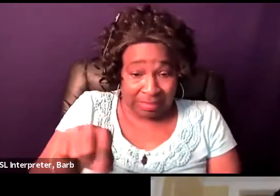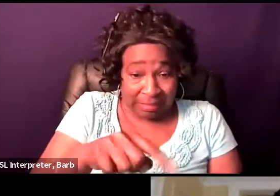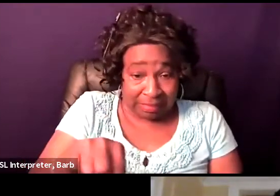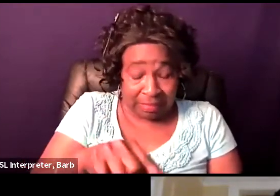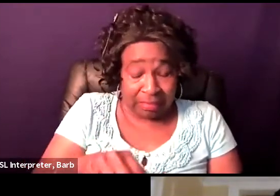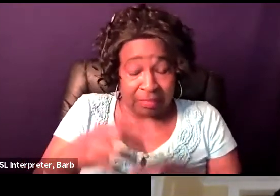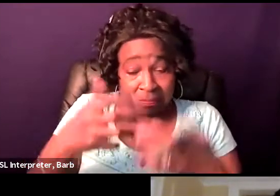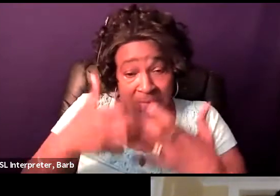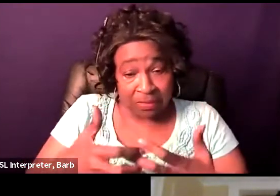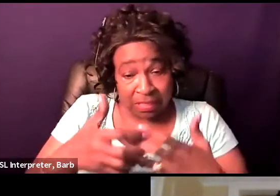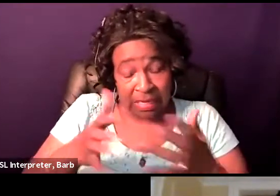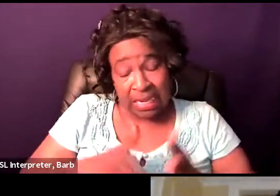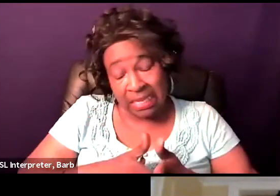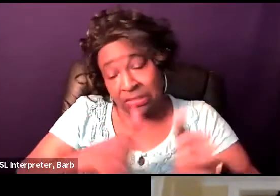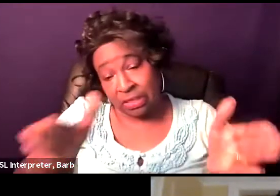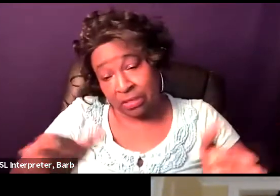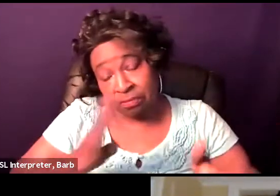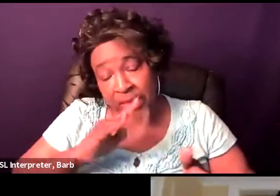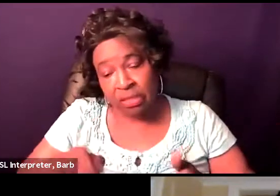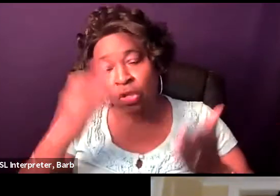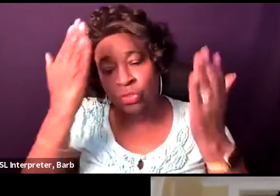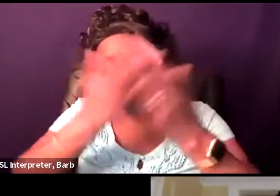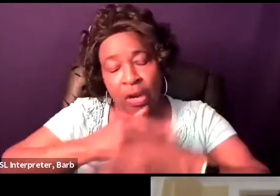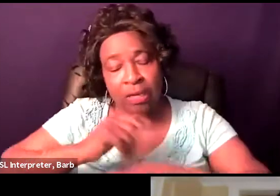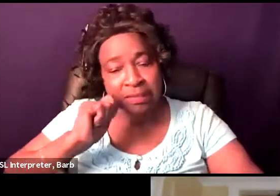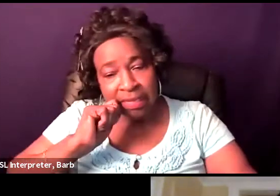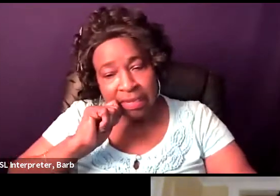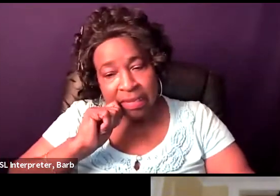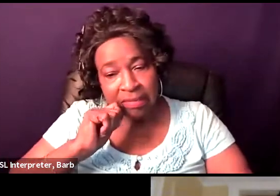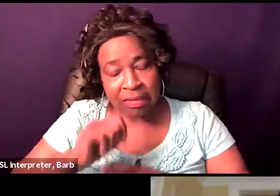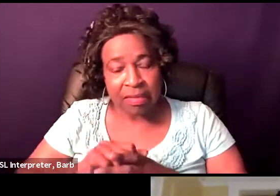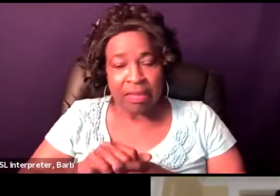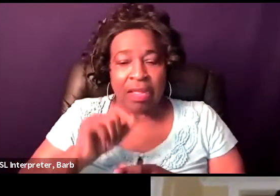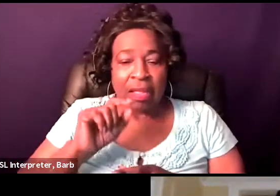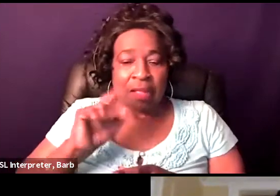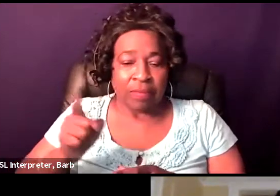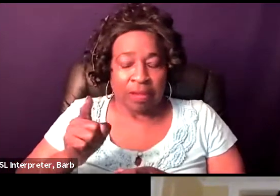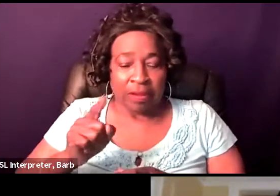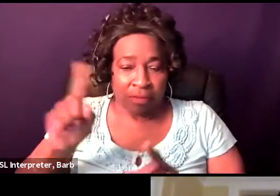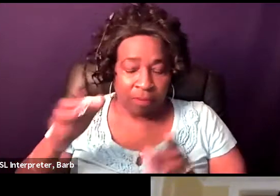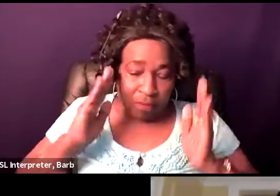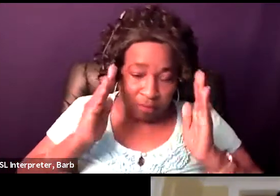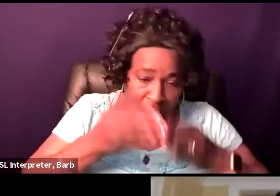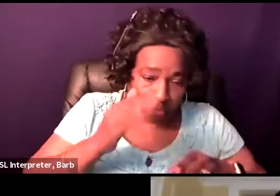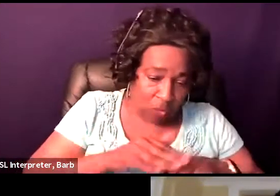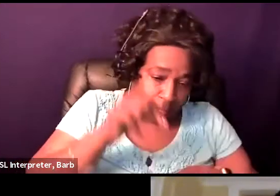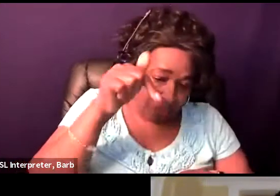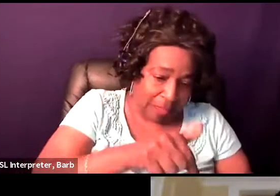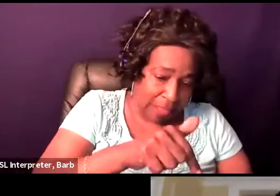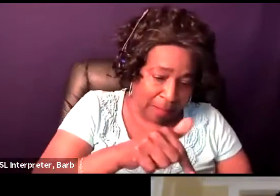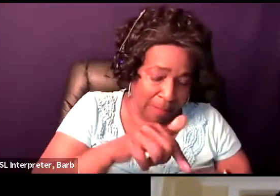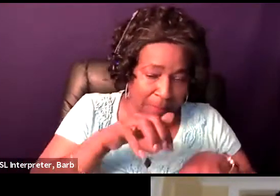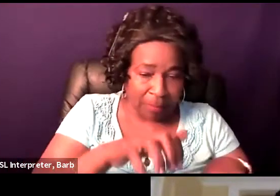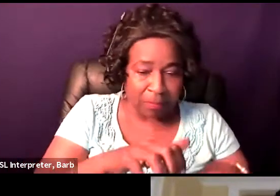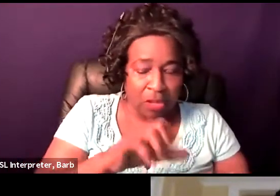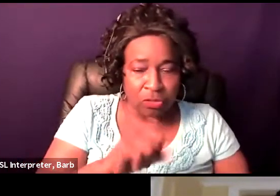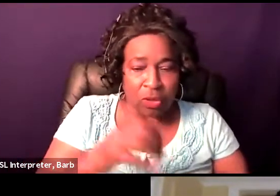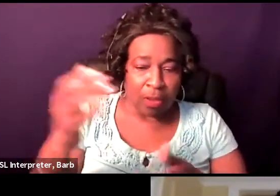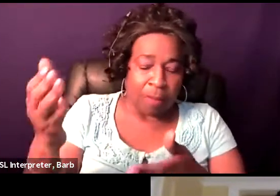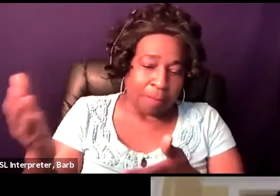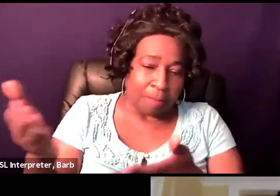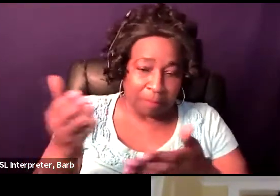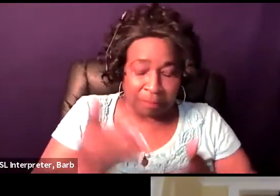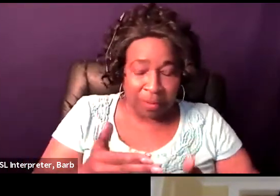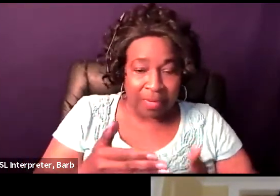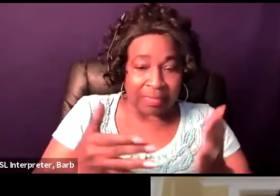know, generally speaking, are darker skinned, they're catering to that population. And so importing technologies that are not trying